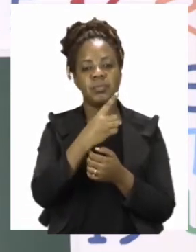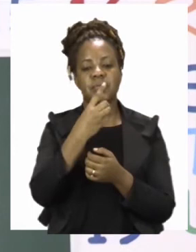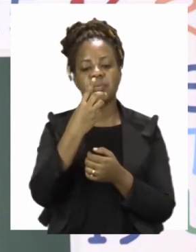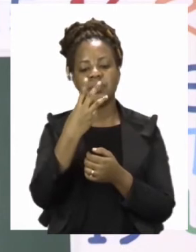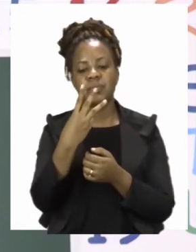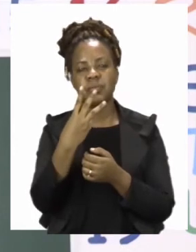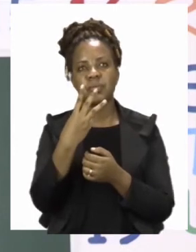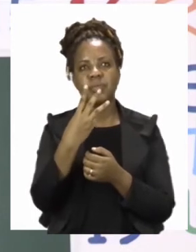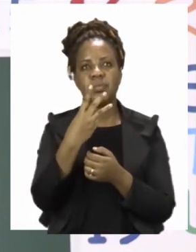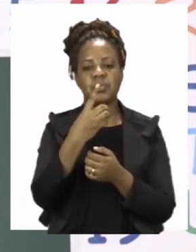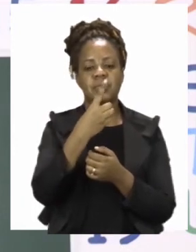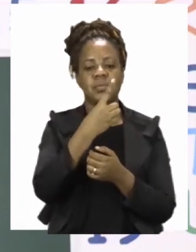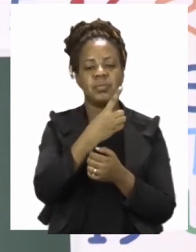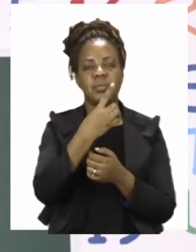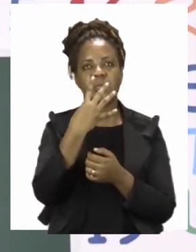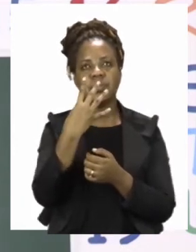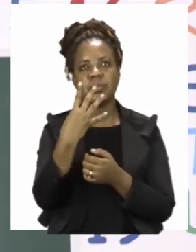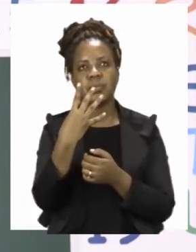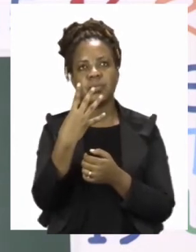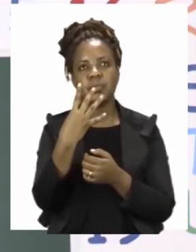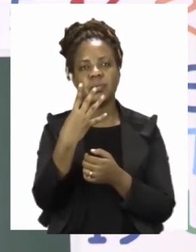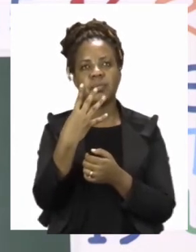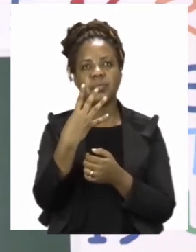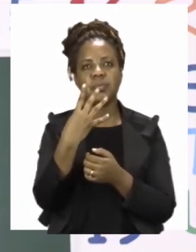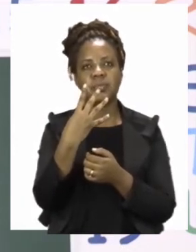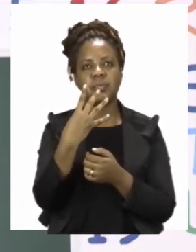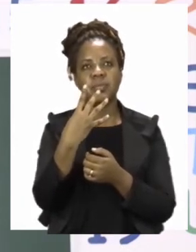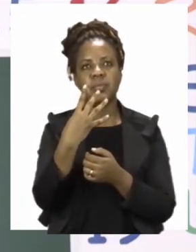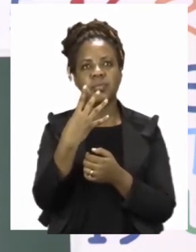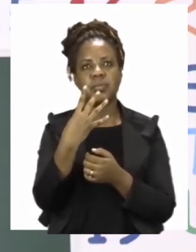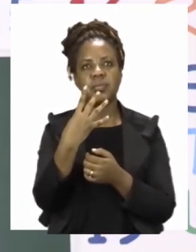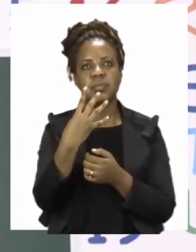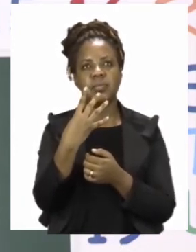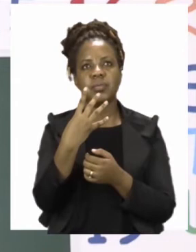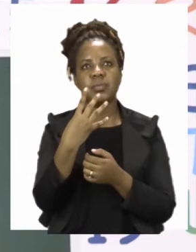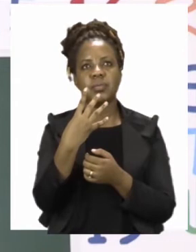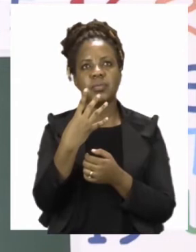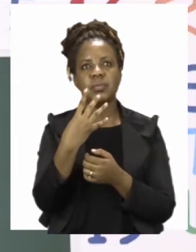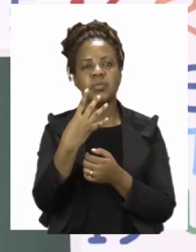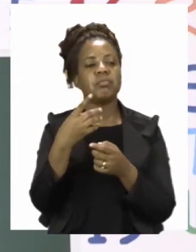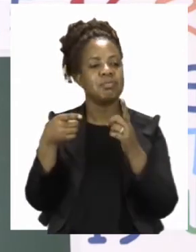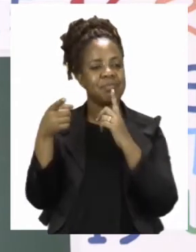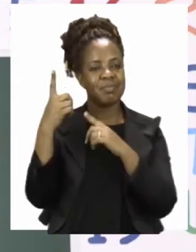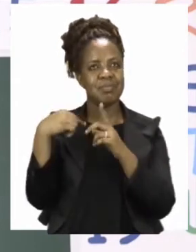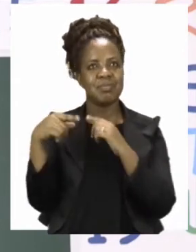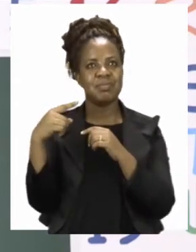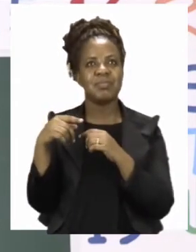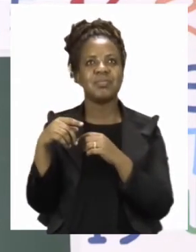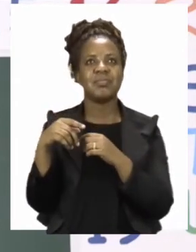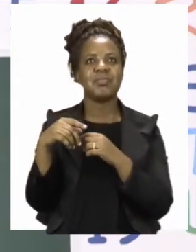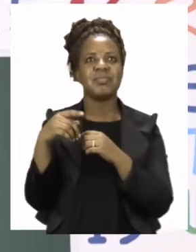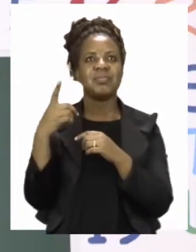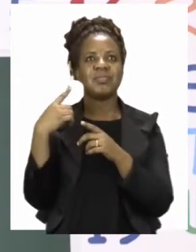Mr. Tens and we say, Mr. Tens, please can we borrow 110? And he